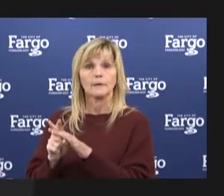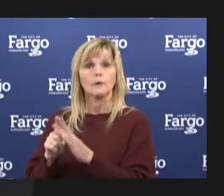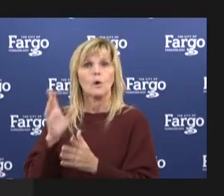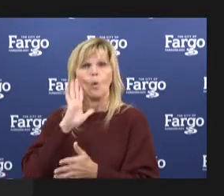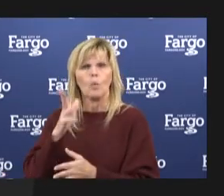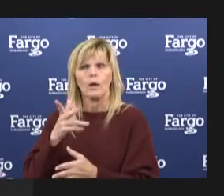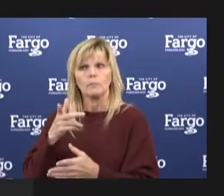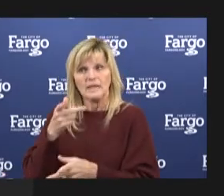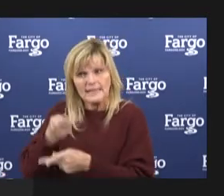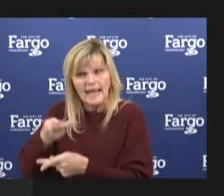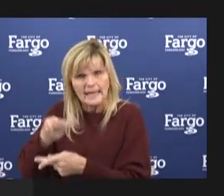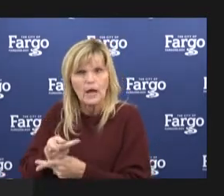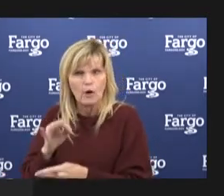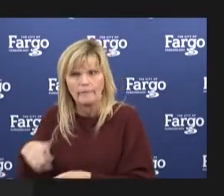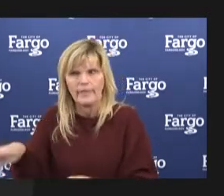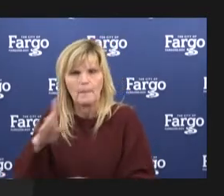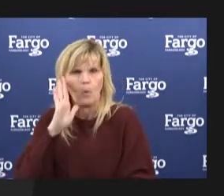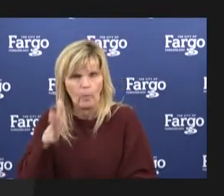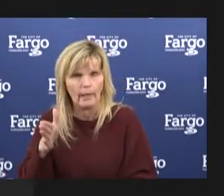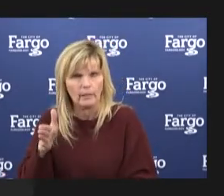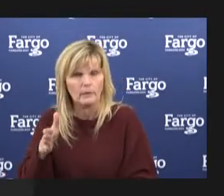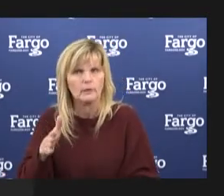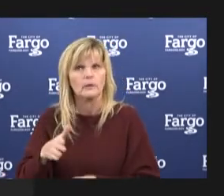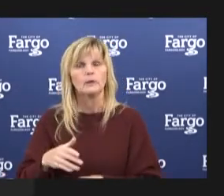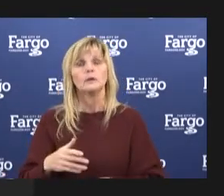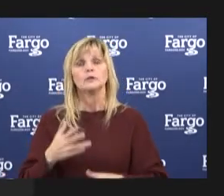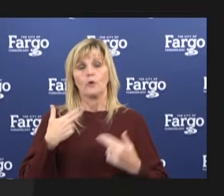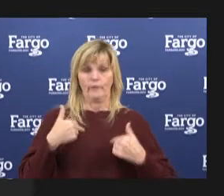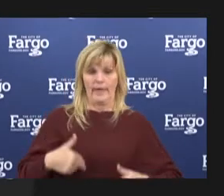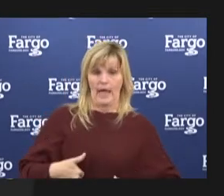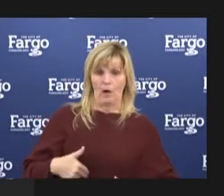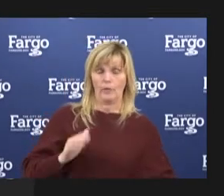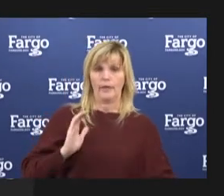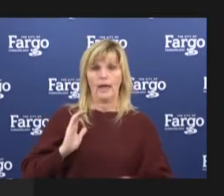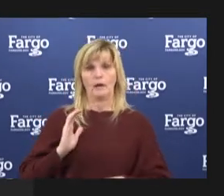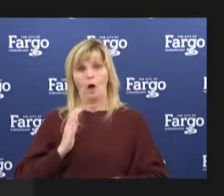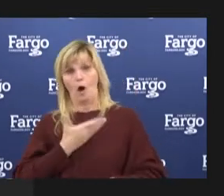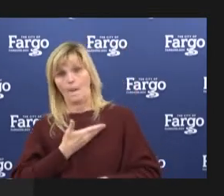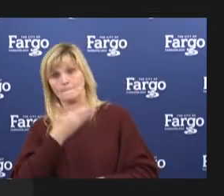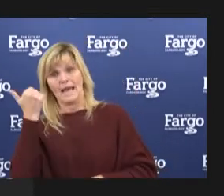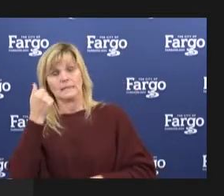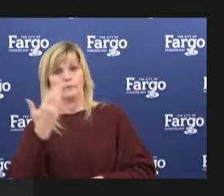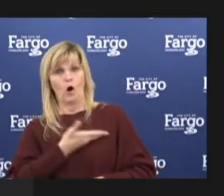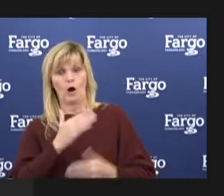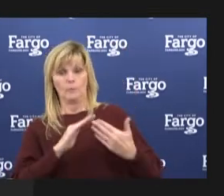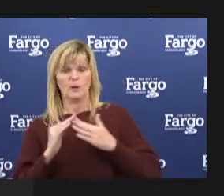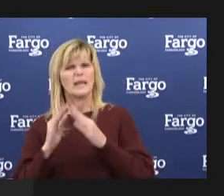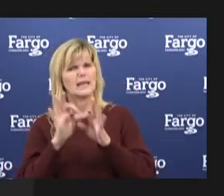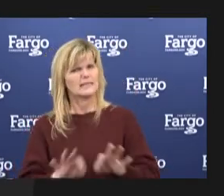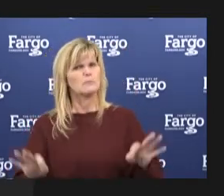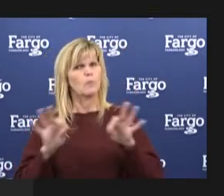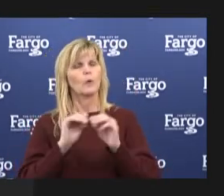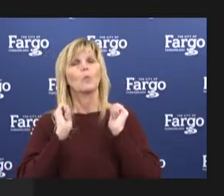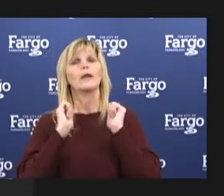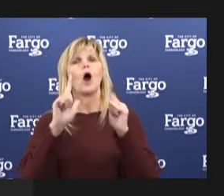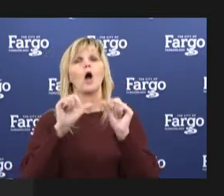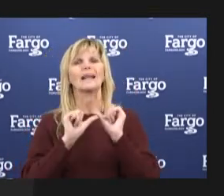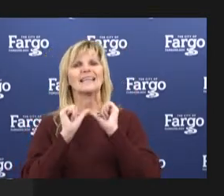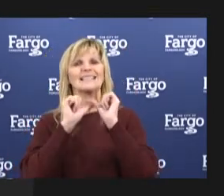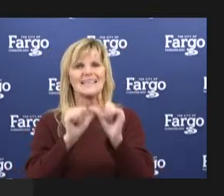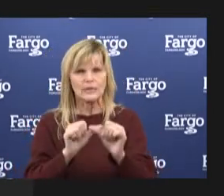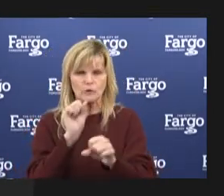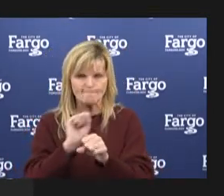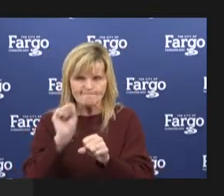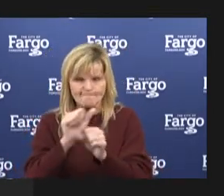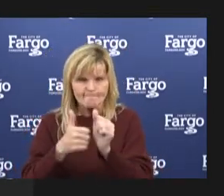manner. So for the health and well-being of our communities, it is also important that we all remain diligent and focused